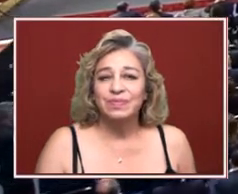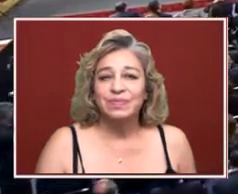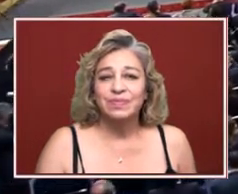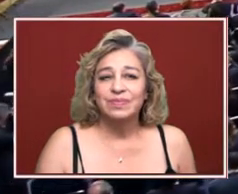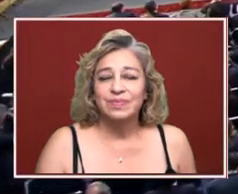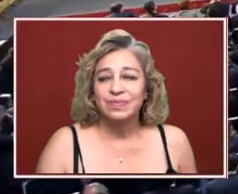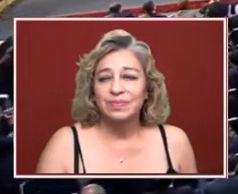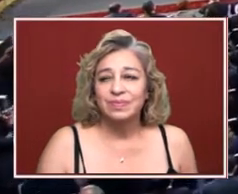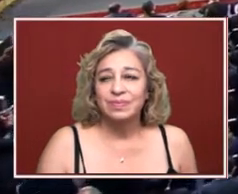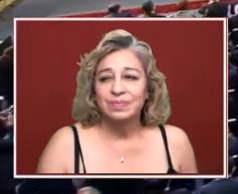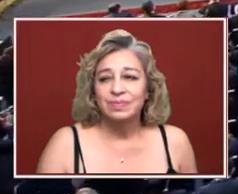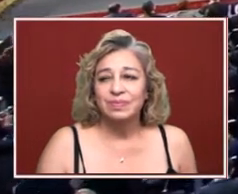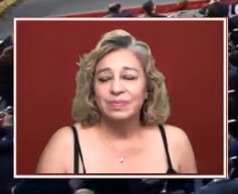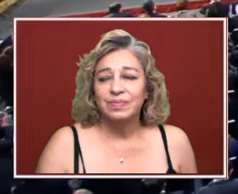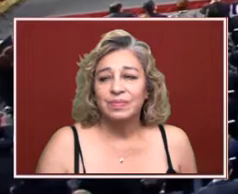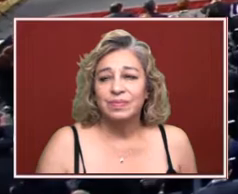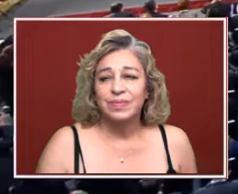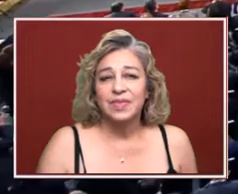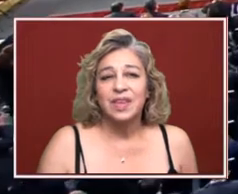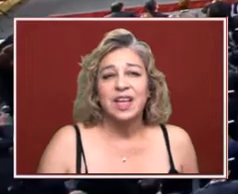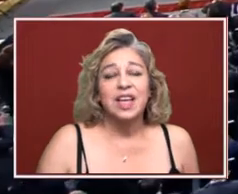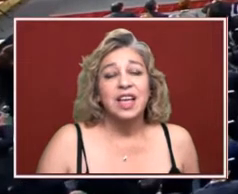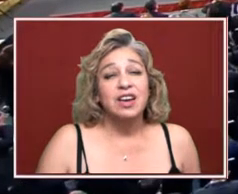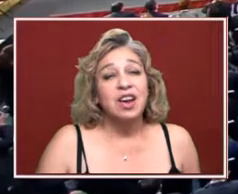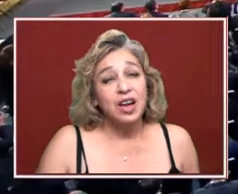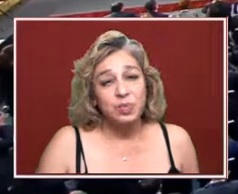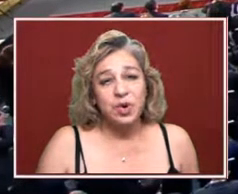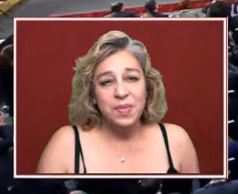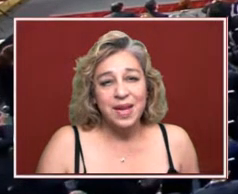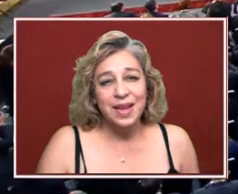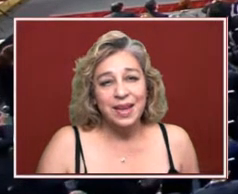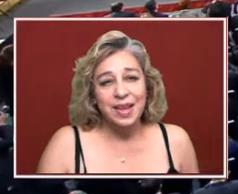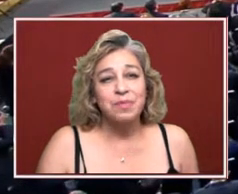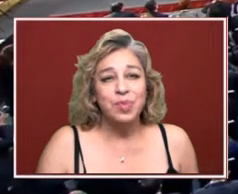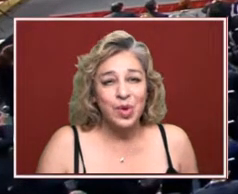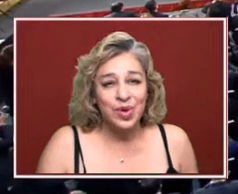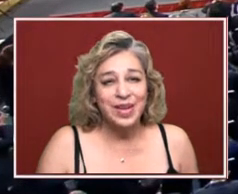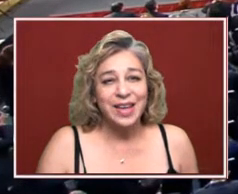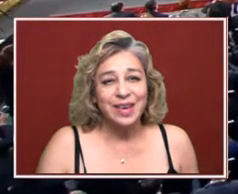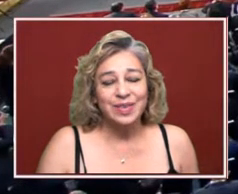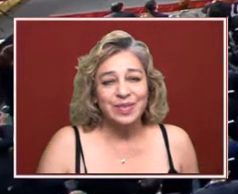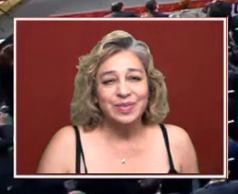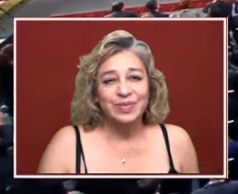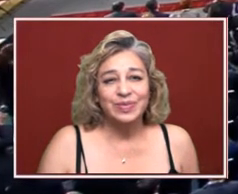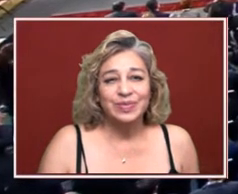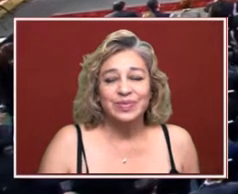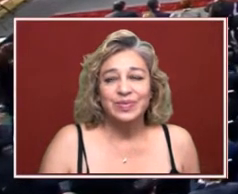permitir la impunidad. Not permitting impunity.